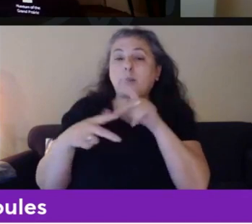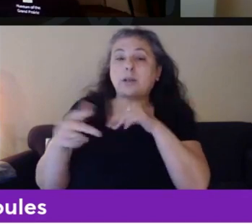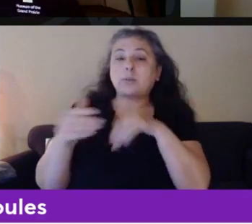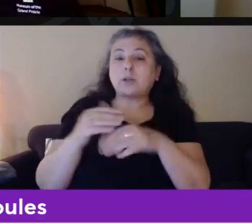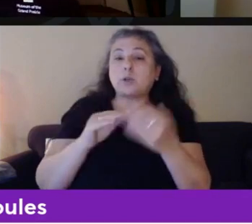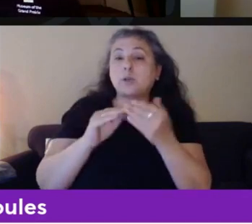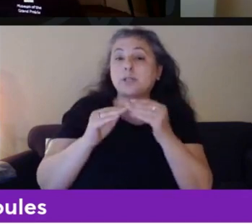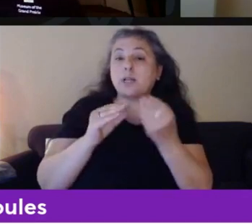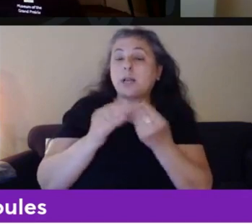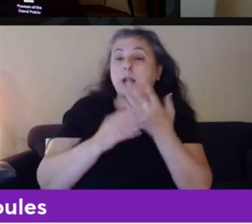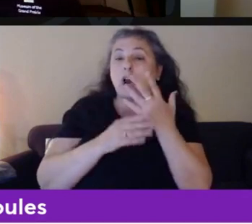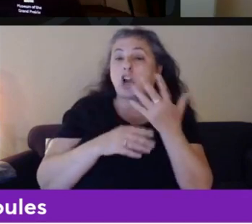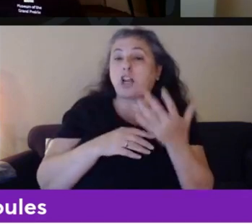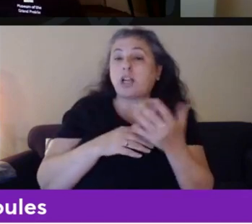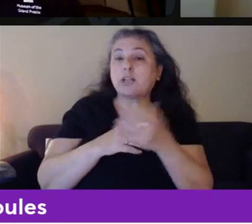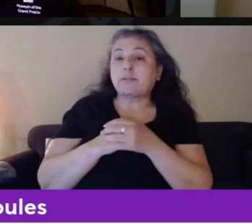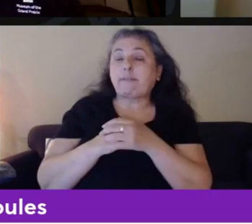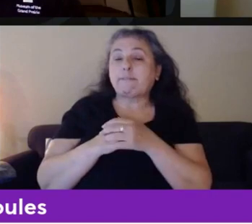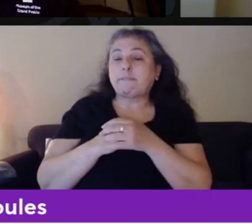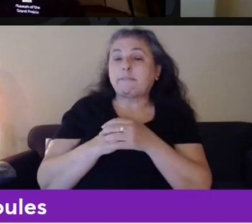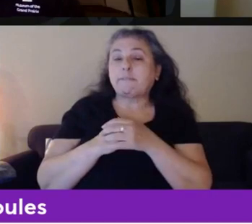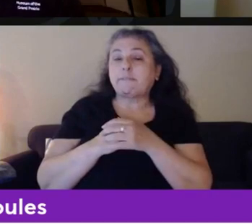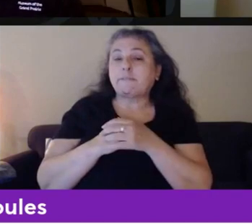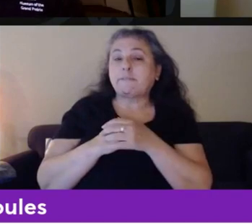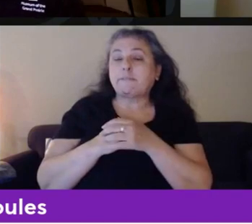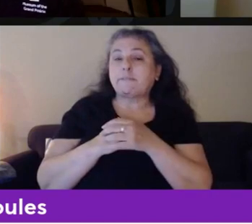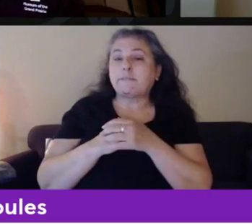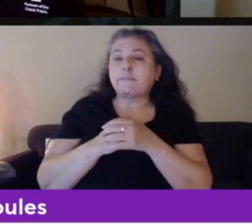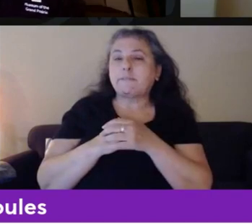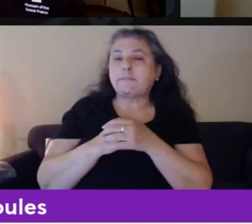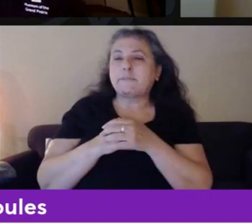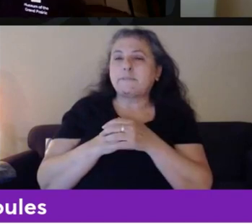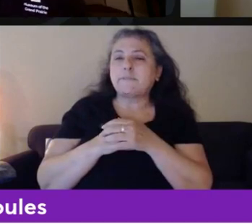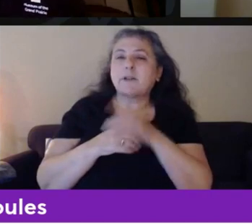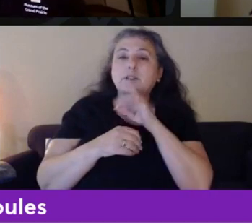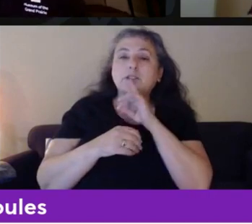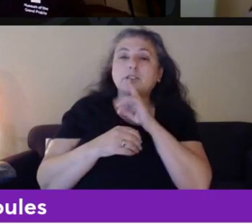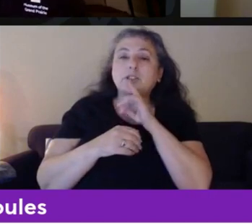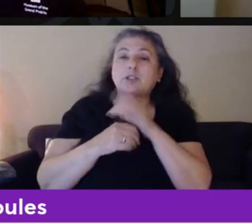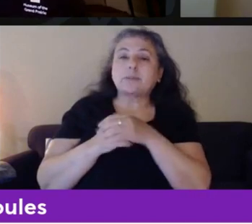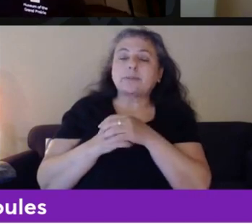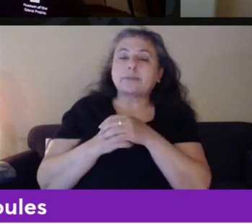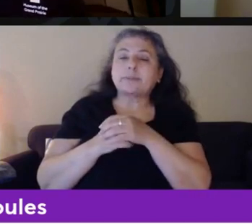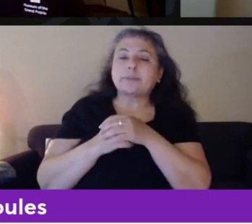I mean, any thoughts there, Gina? Sure.